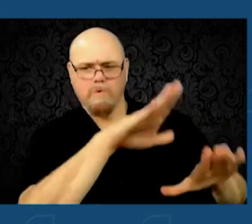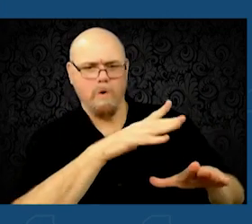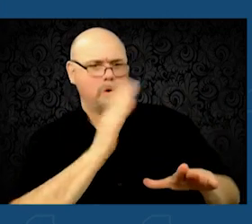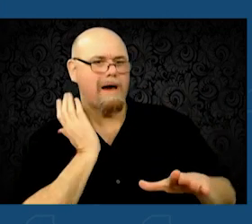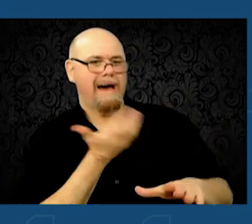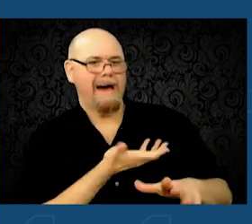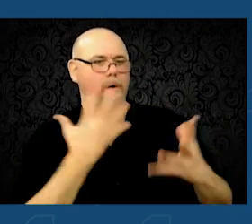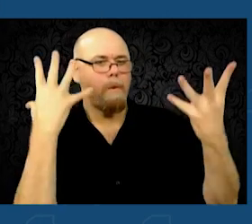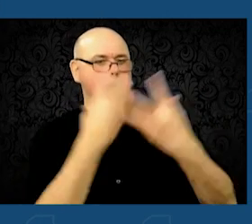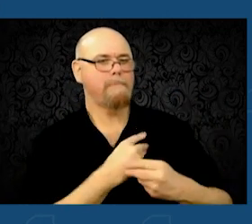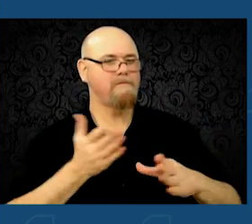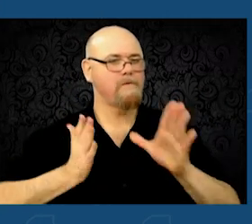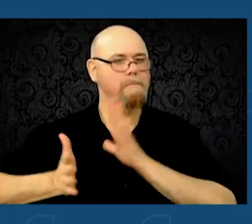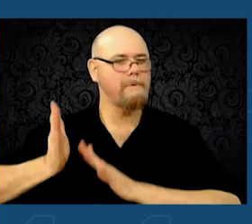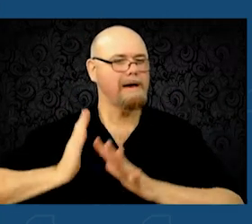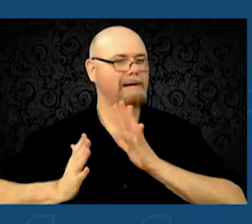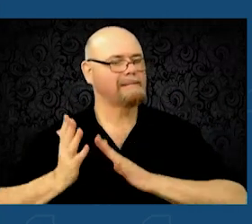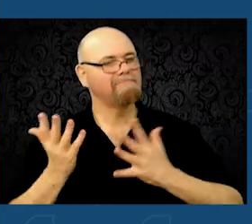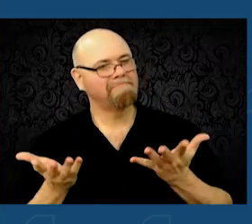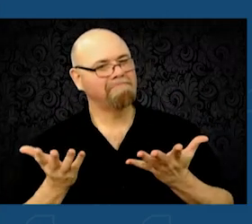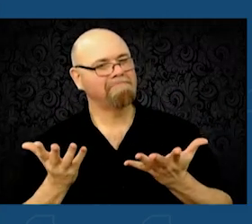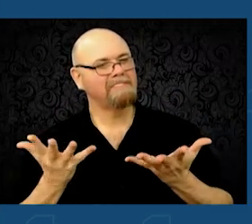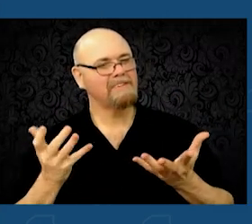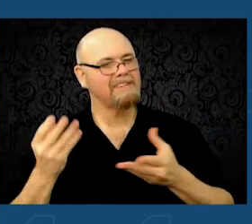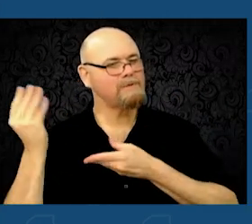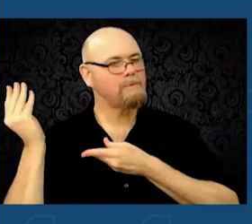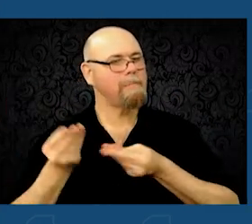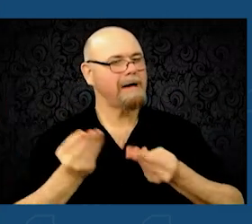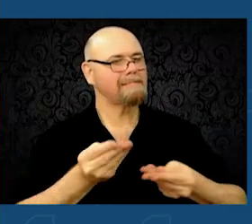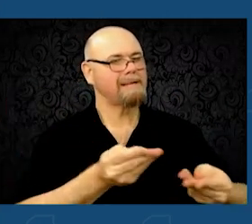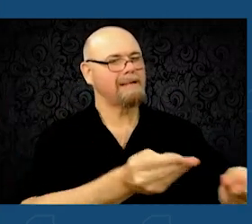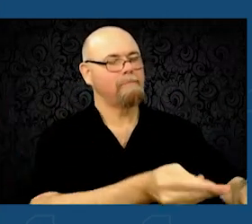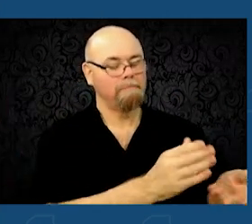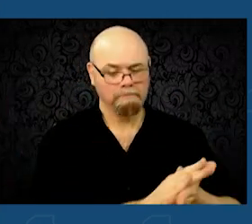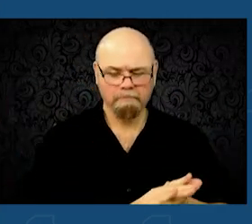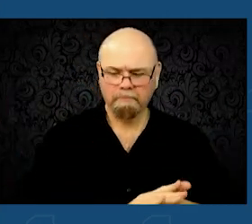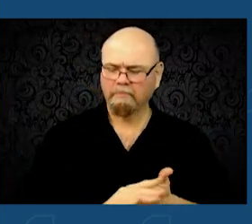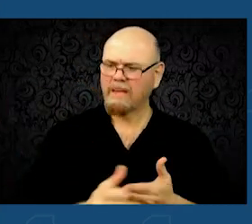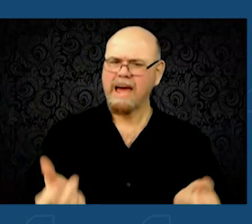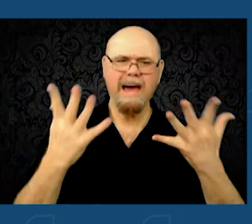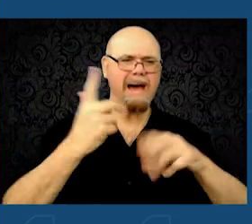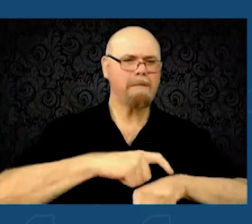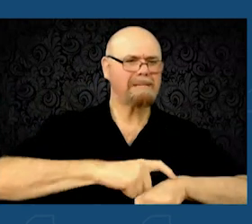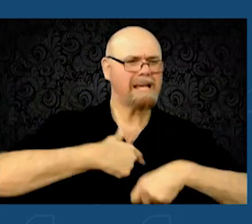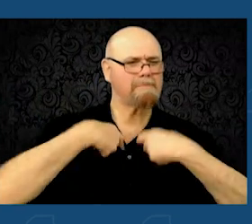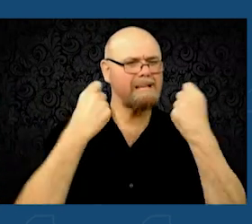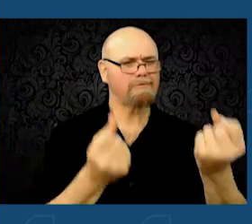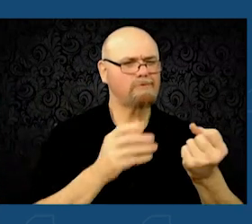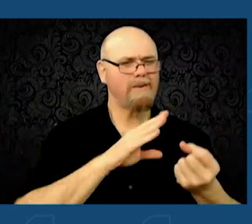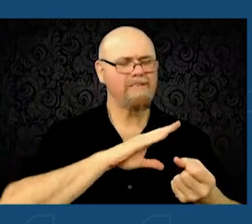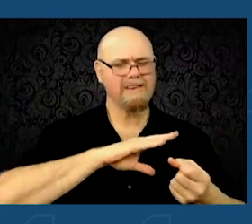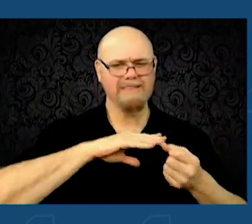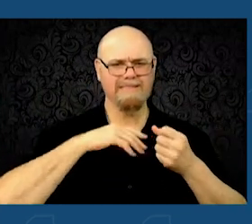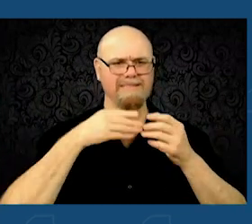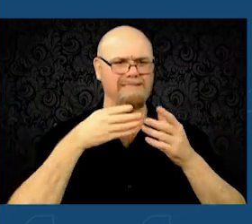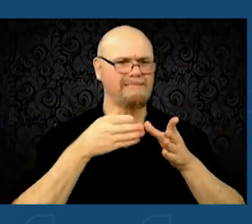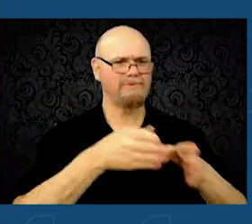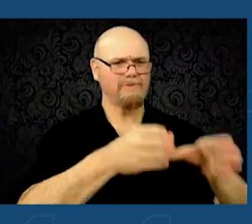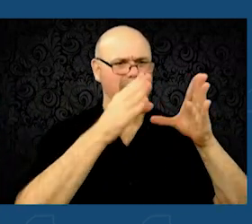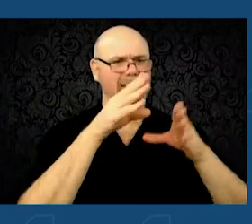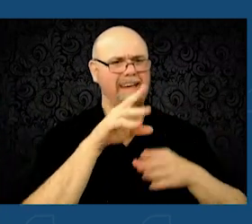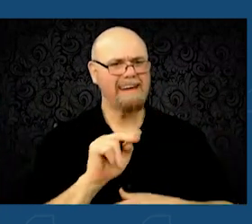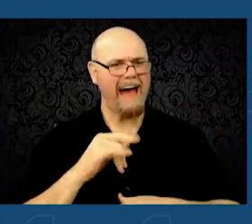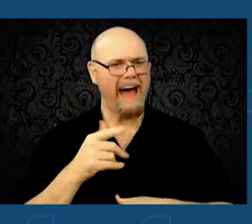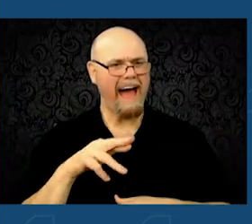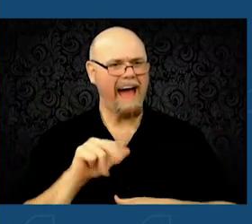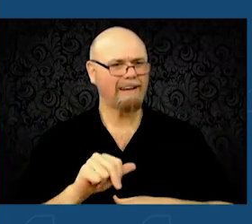I stand here today and I think about how many times I've driven down Niagara Street and how many times my father's driven down Niagara Street and how many times my grandfather drove down Niagara